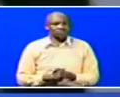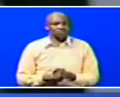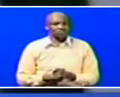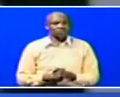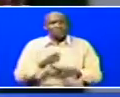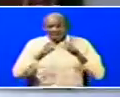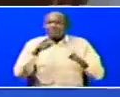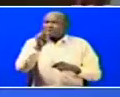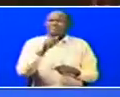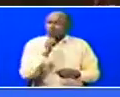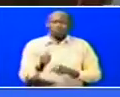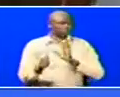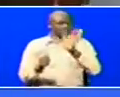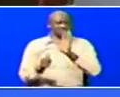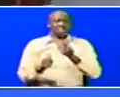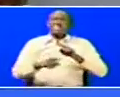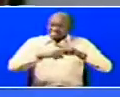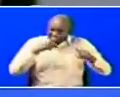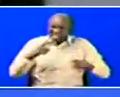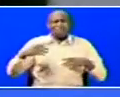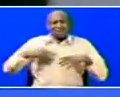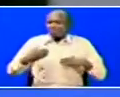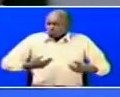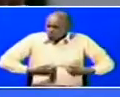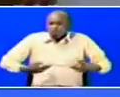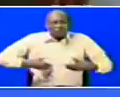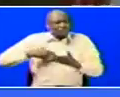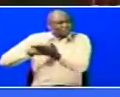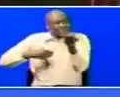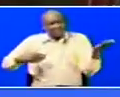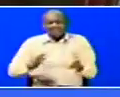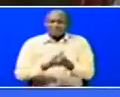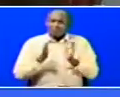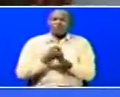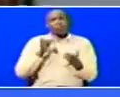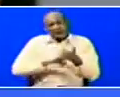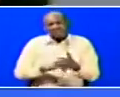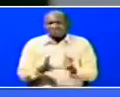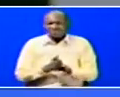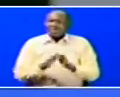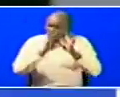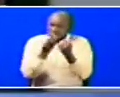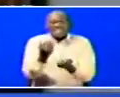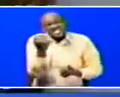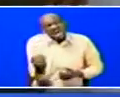But then don't kill these young, precious lives with